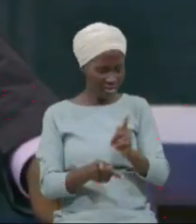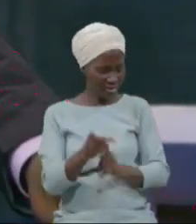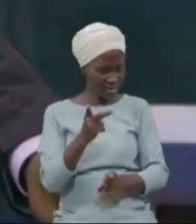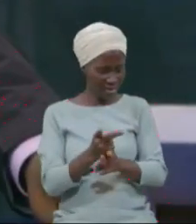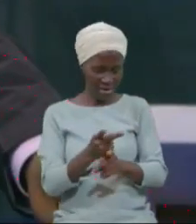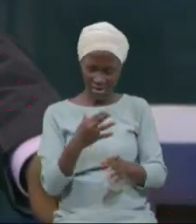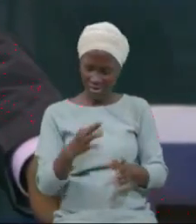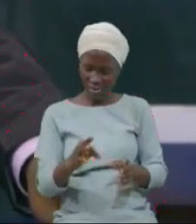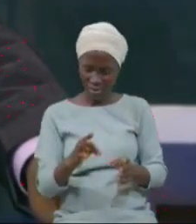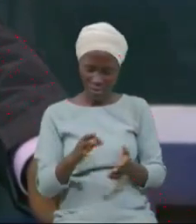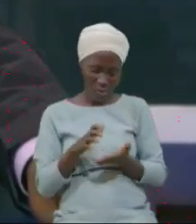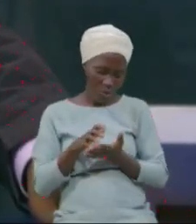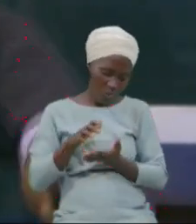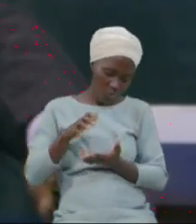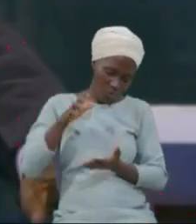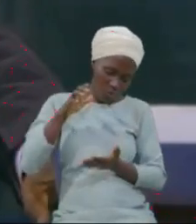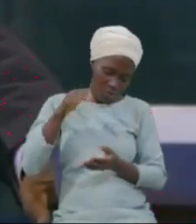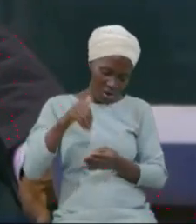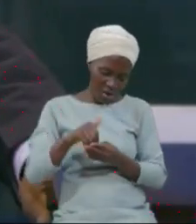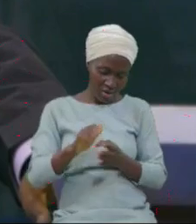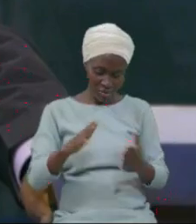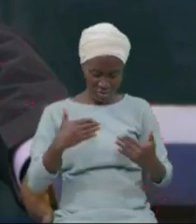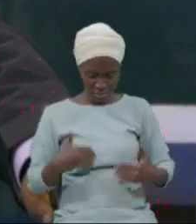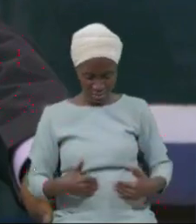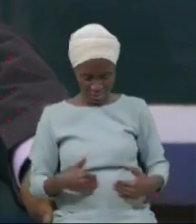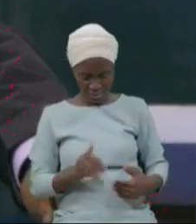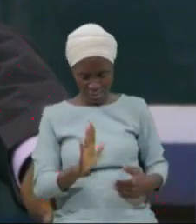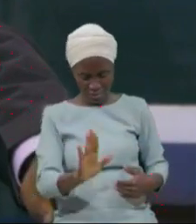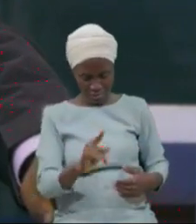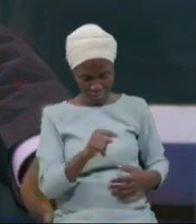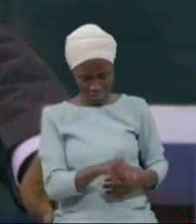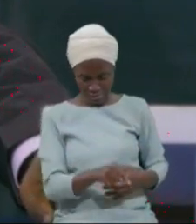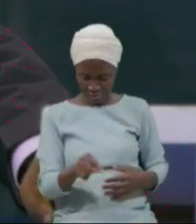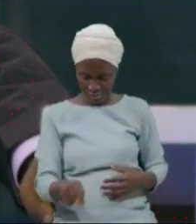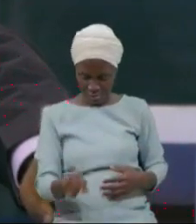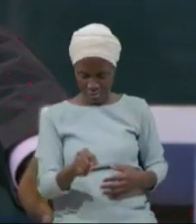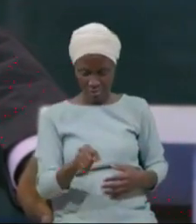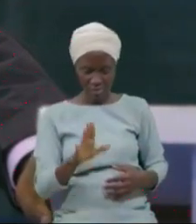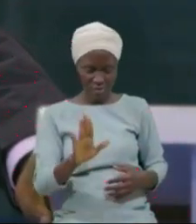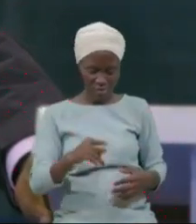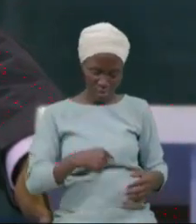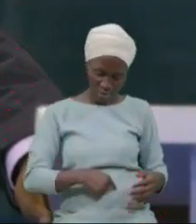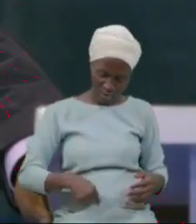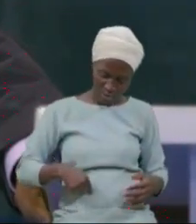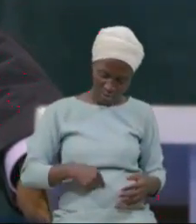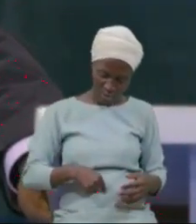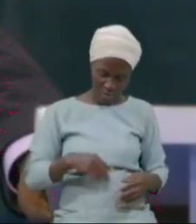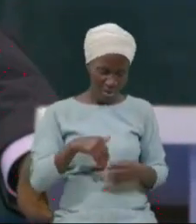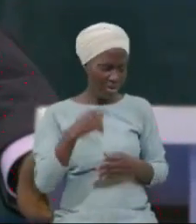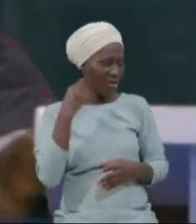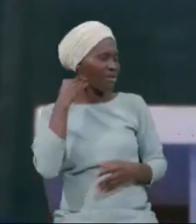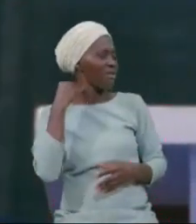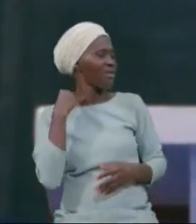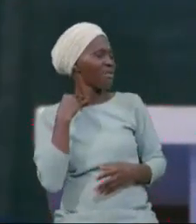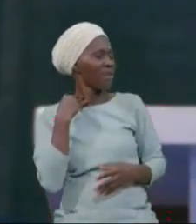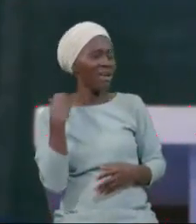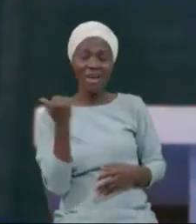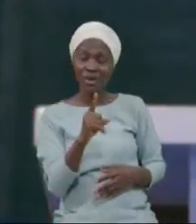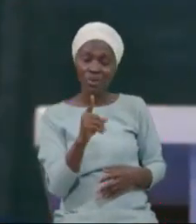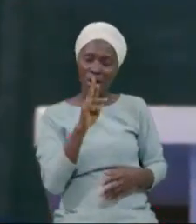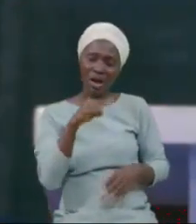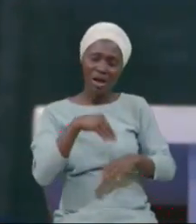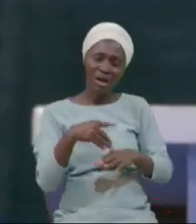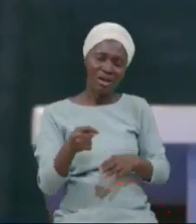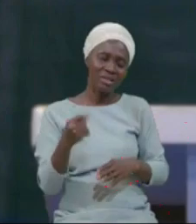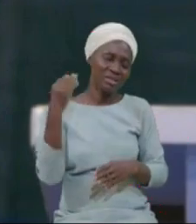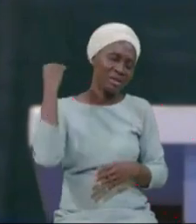body, your leg, your tummy, in your neck, anywhere at the back, I command